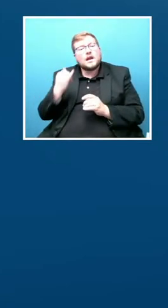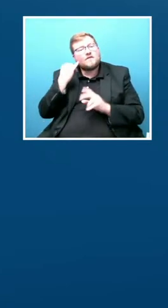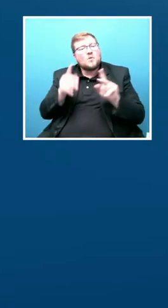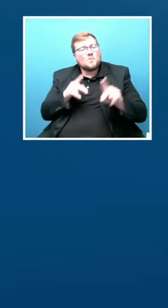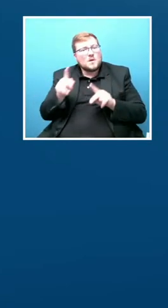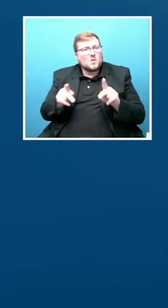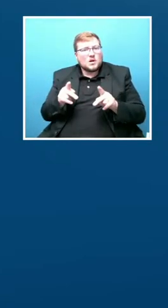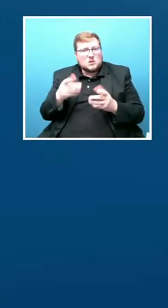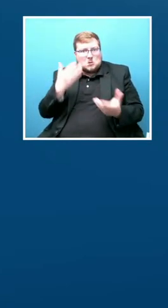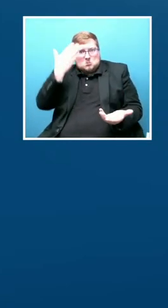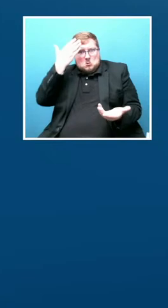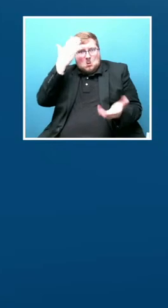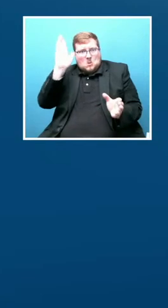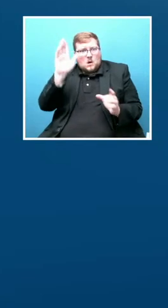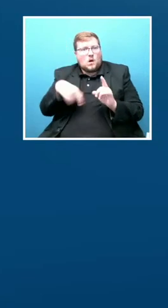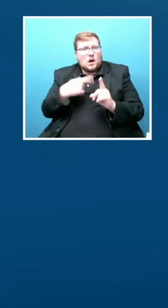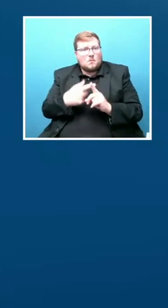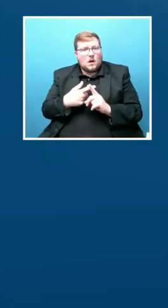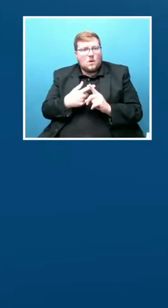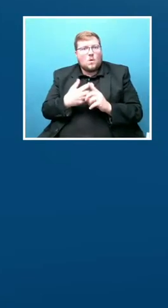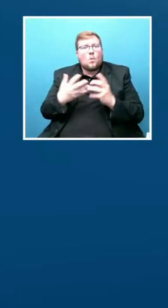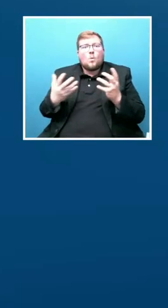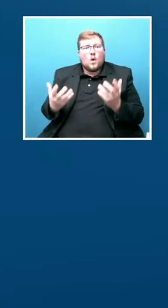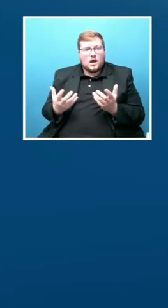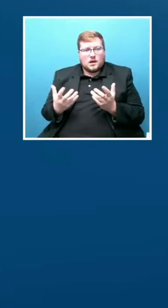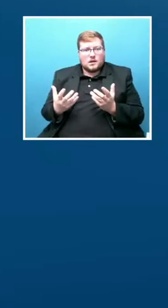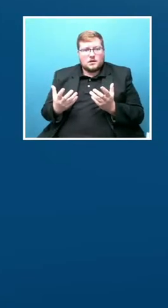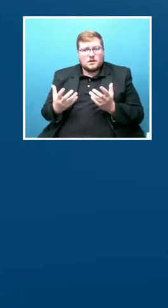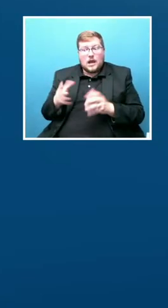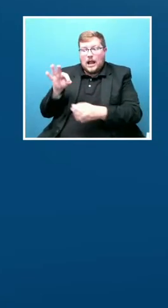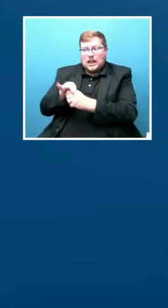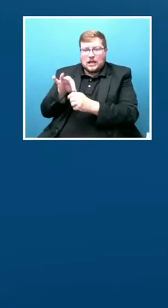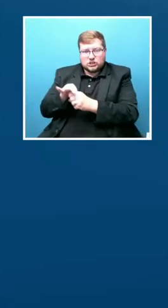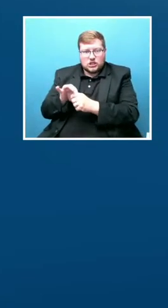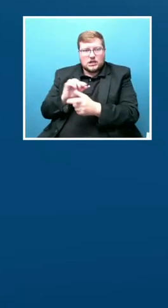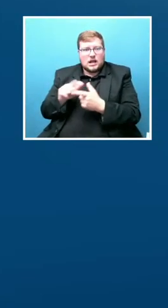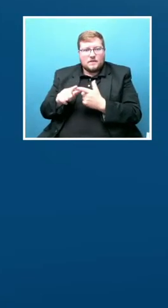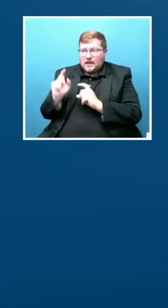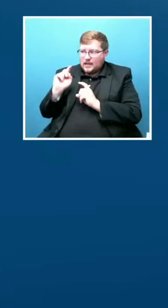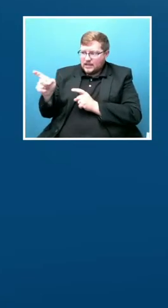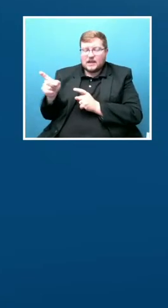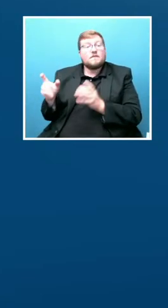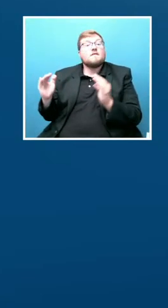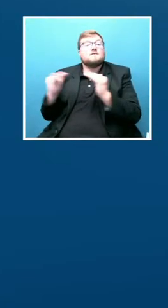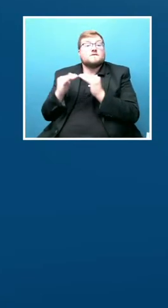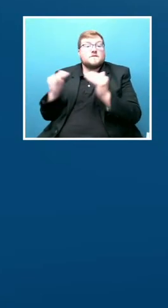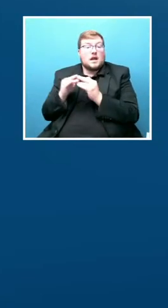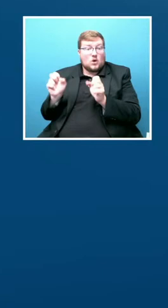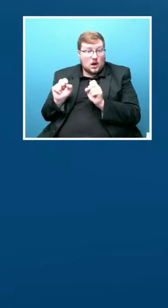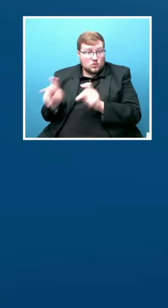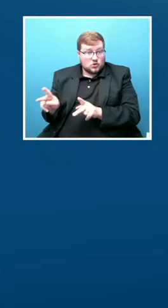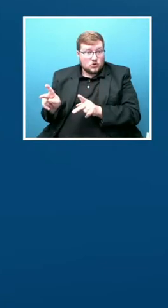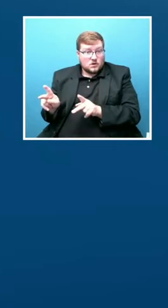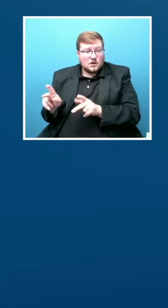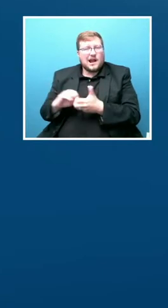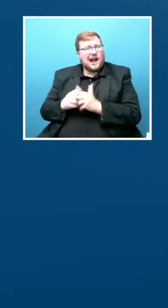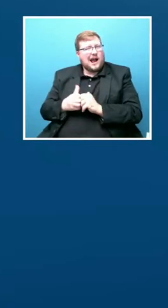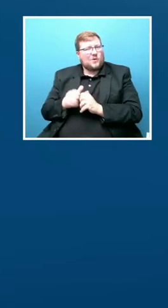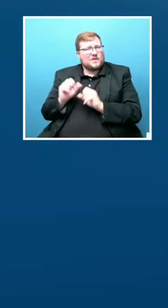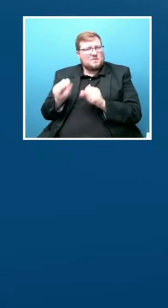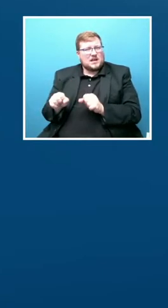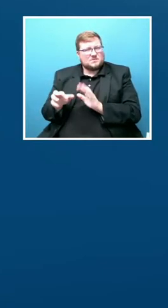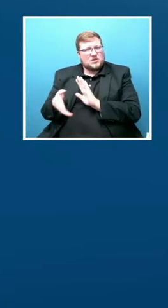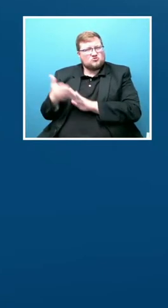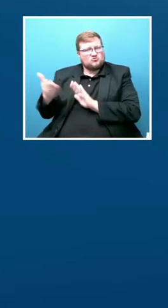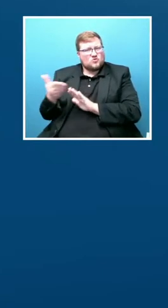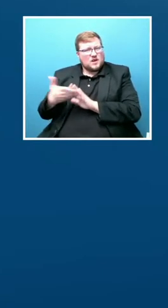not know about an election and given fair opportunity to do so, how could they possibly run?